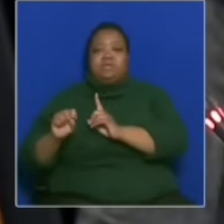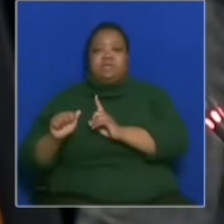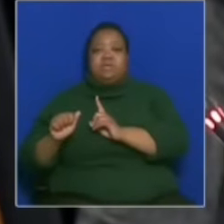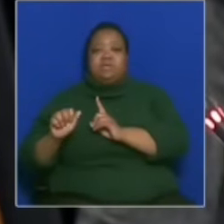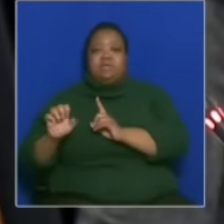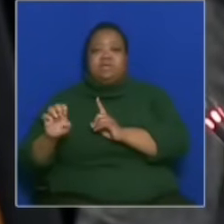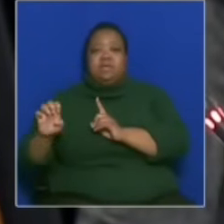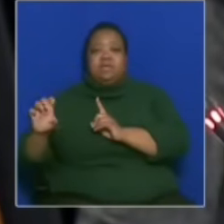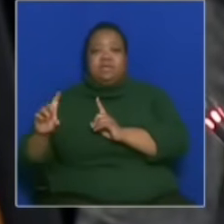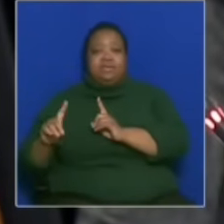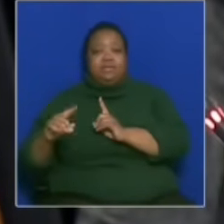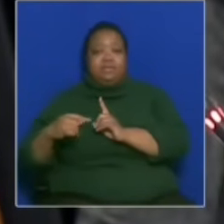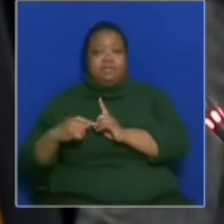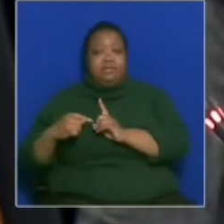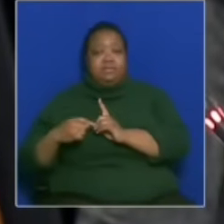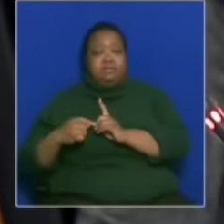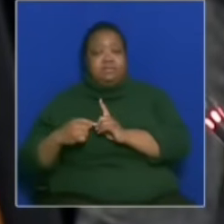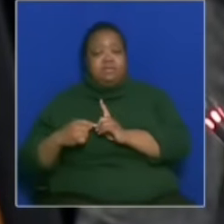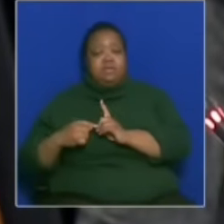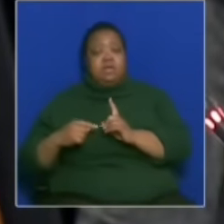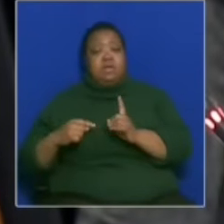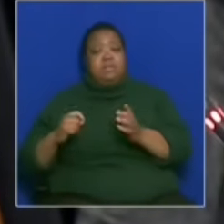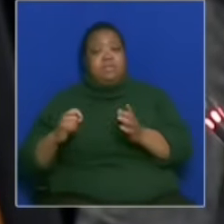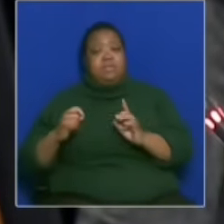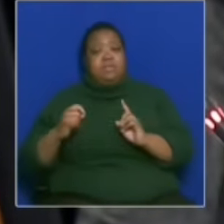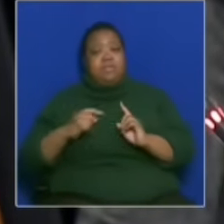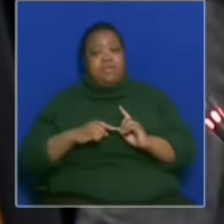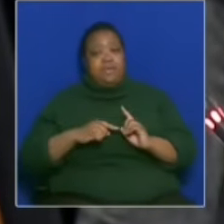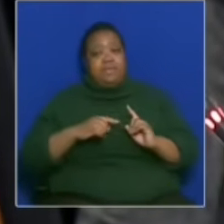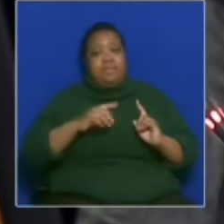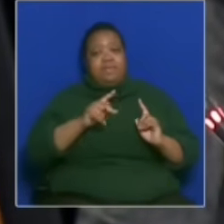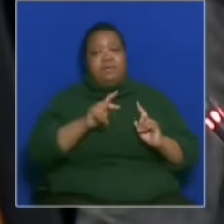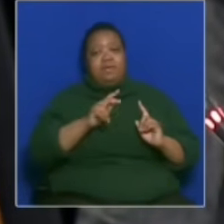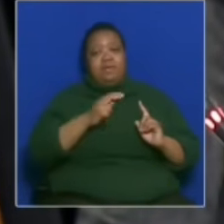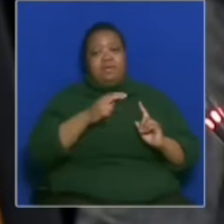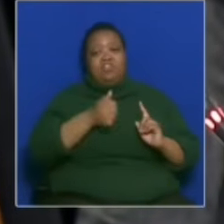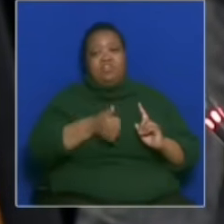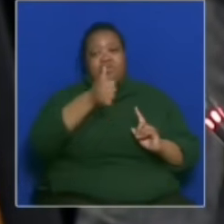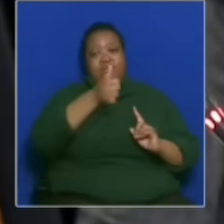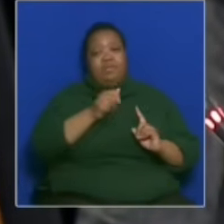sends to General Carne a tweet from